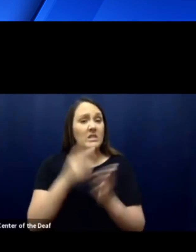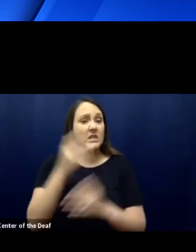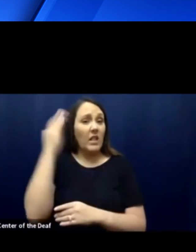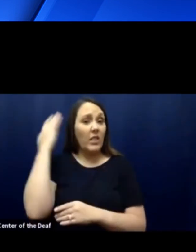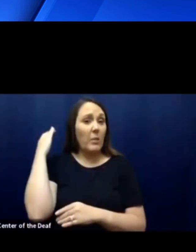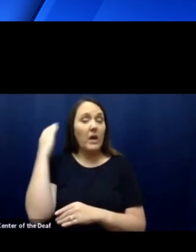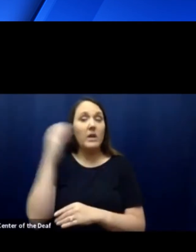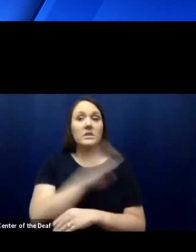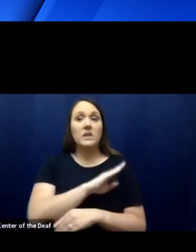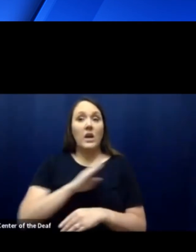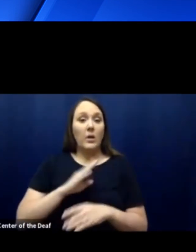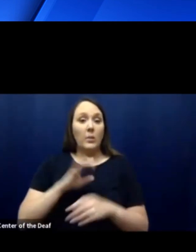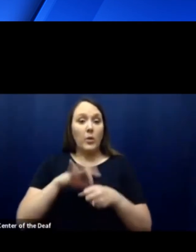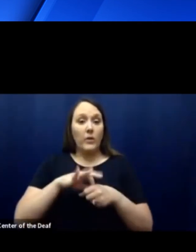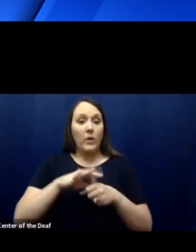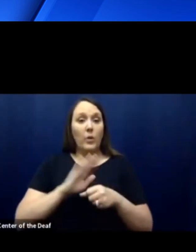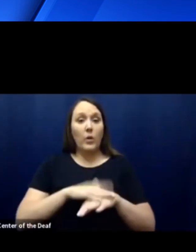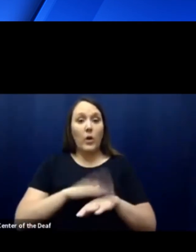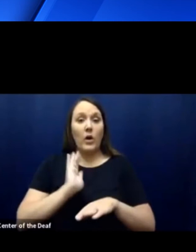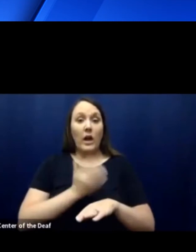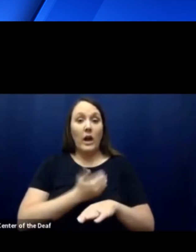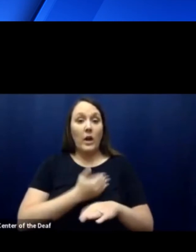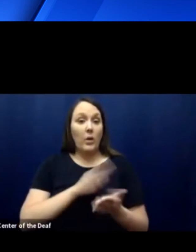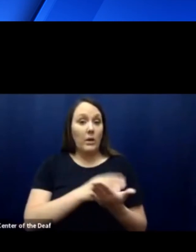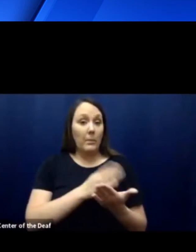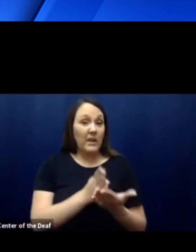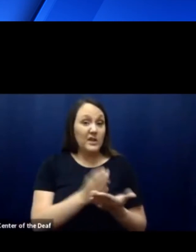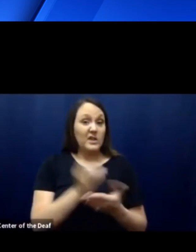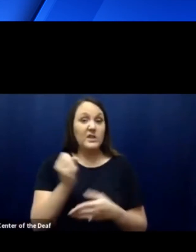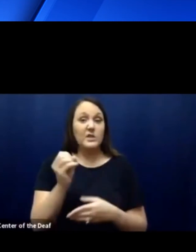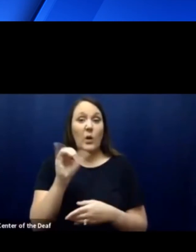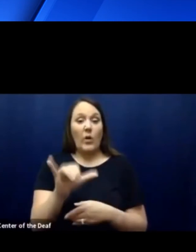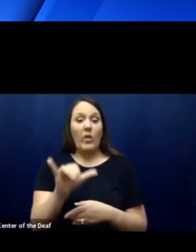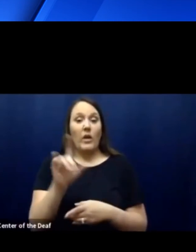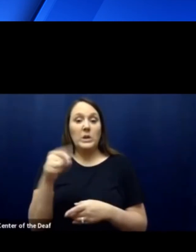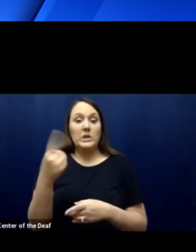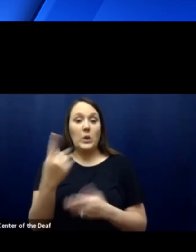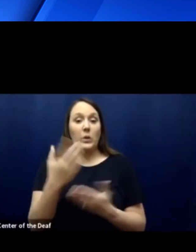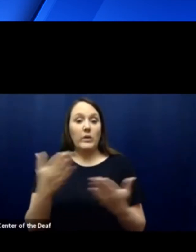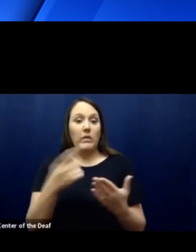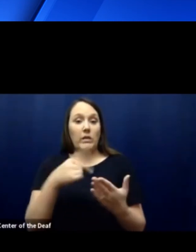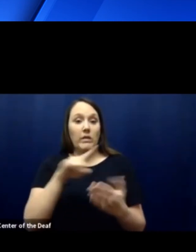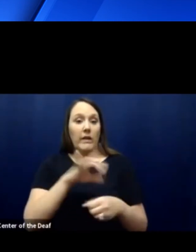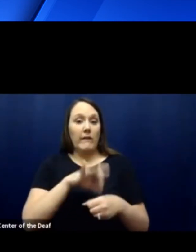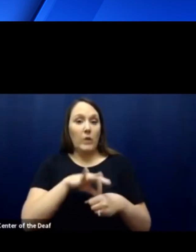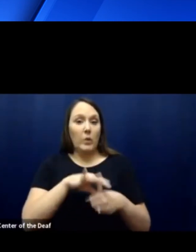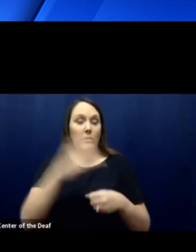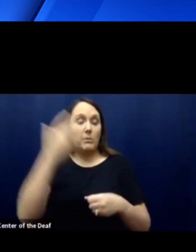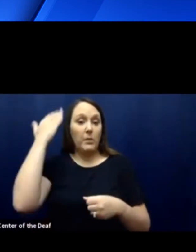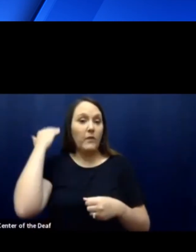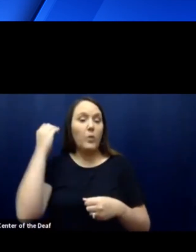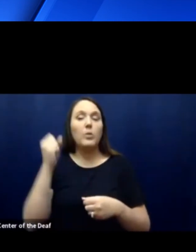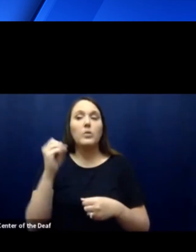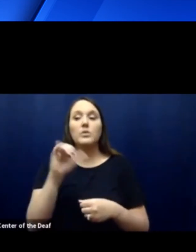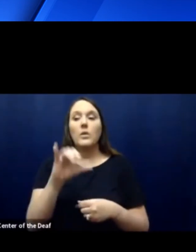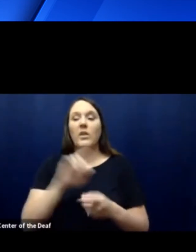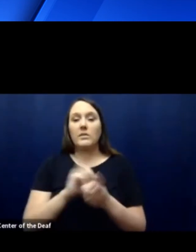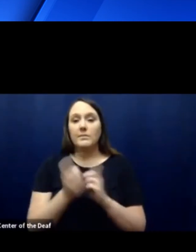the board voted on our budget, and that was really the only thing they voted on in the past. So that's a